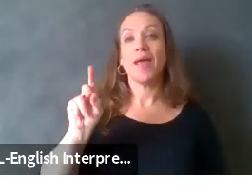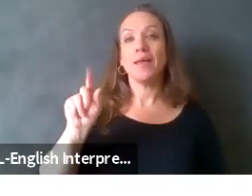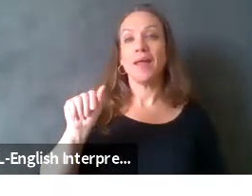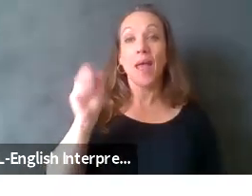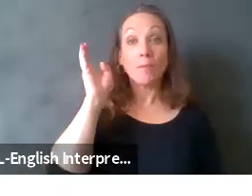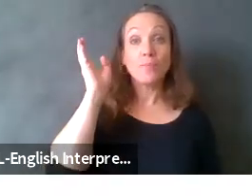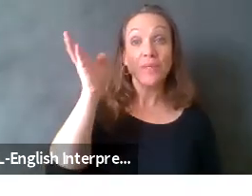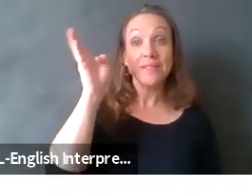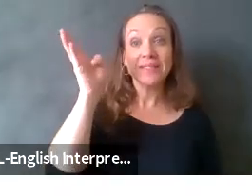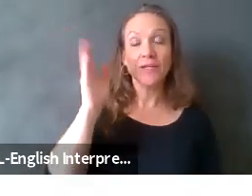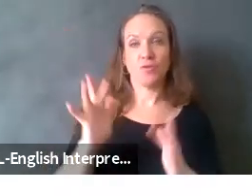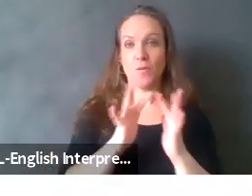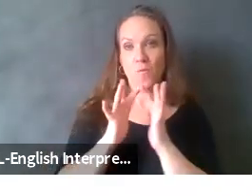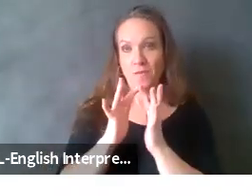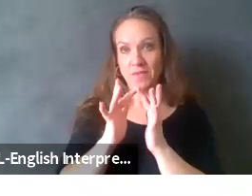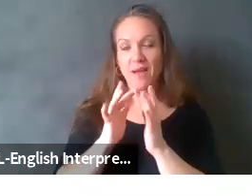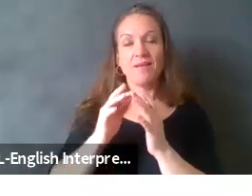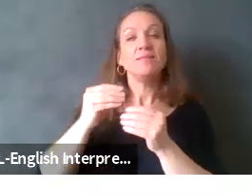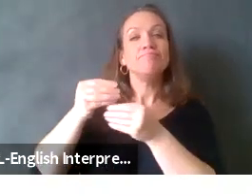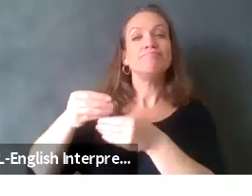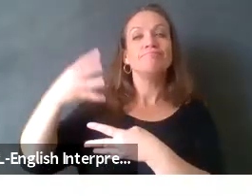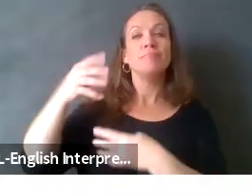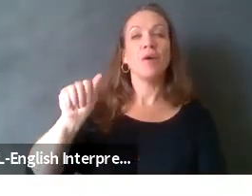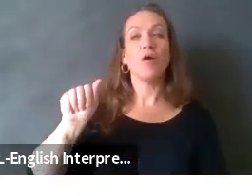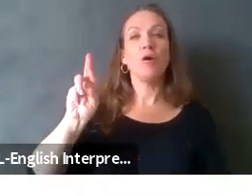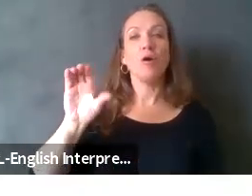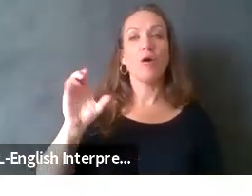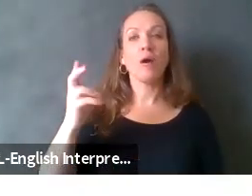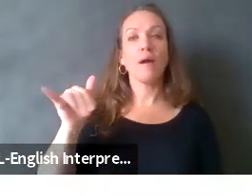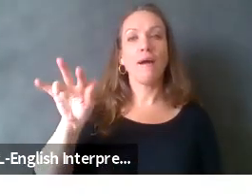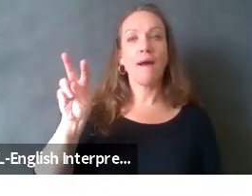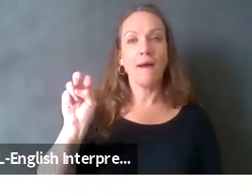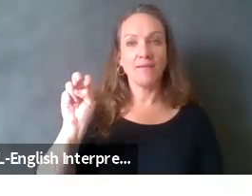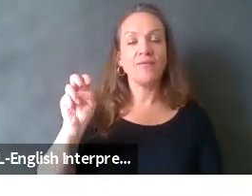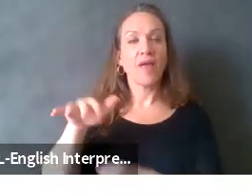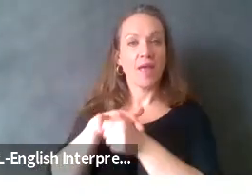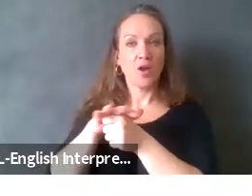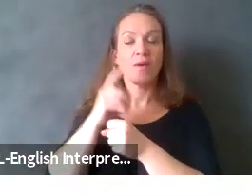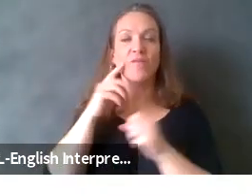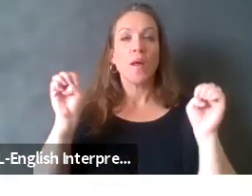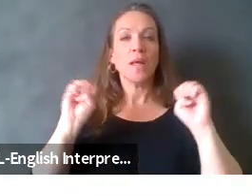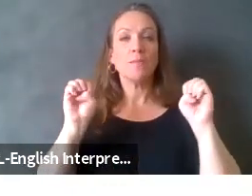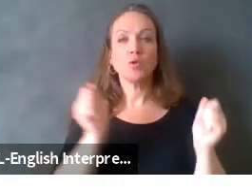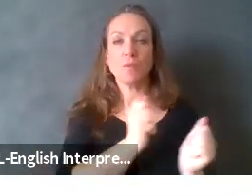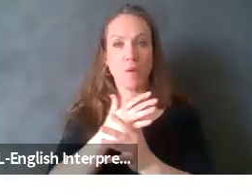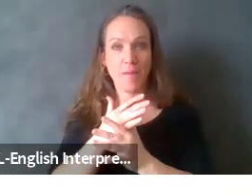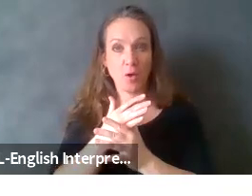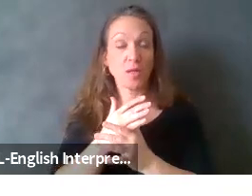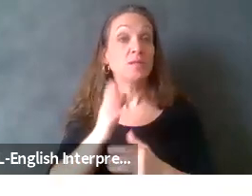adapresentations.org website in the archives section of emergency preparedness area next